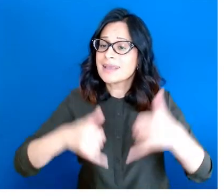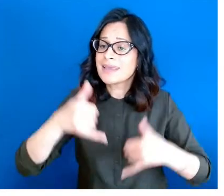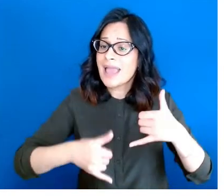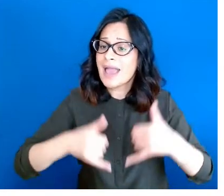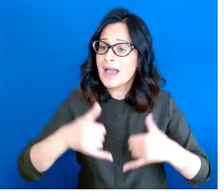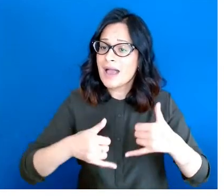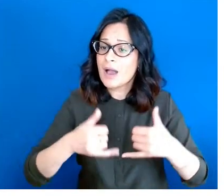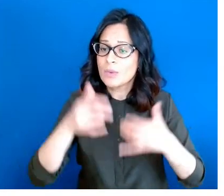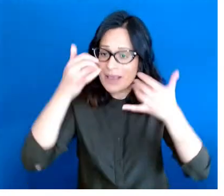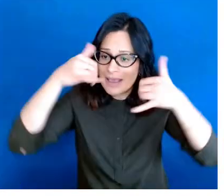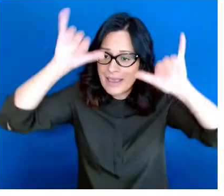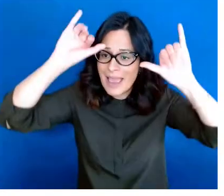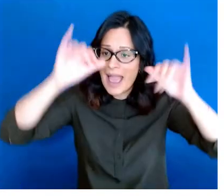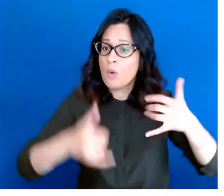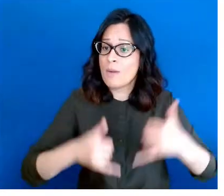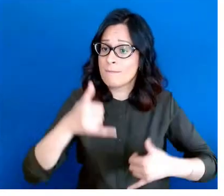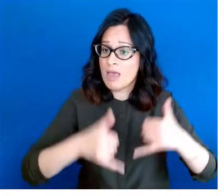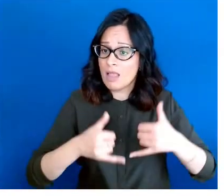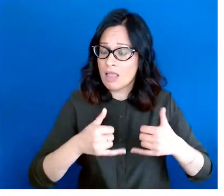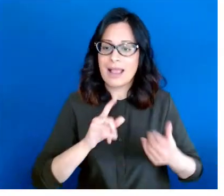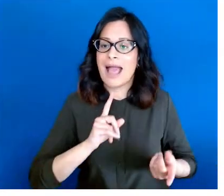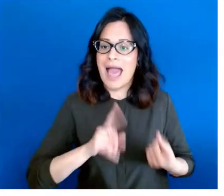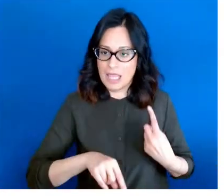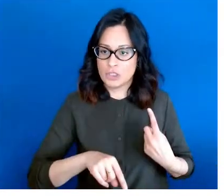had nasal symptoms,